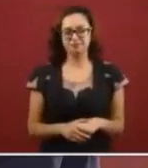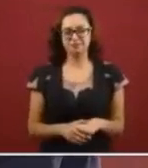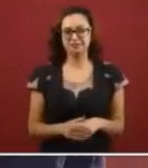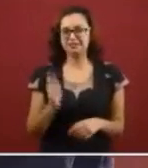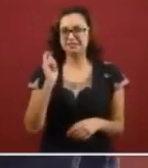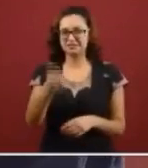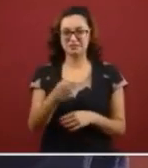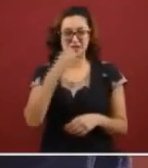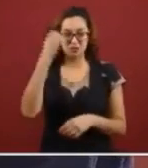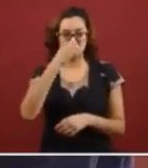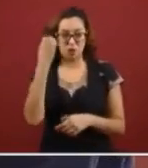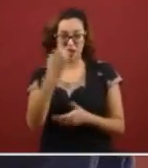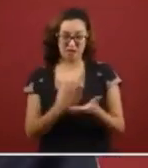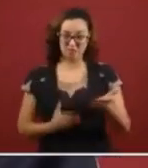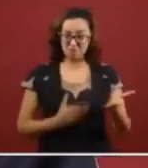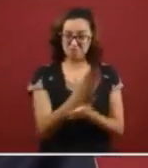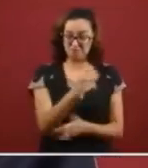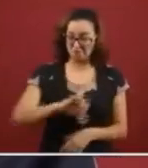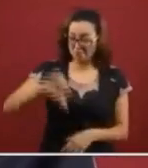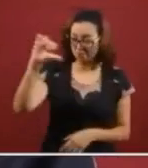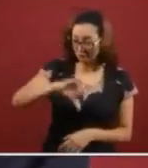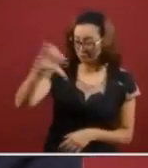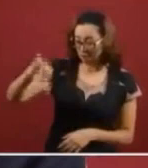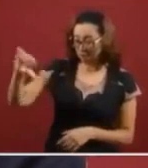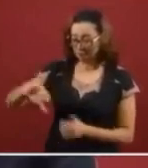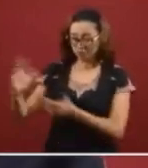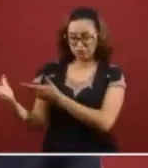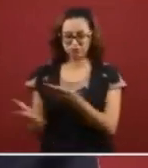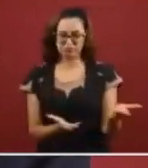that the ones that were failing were entering,